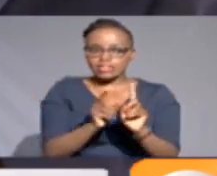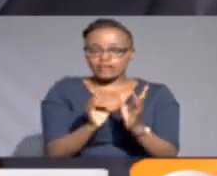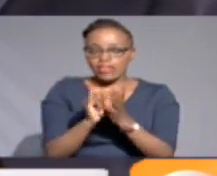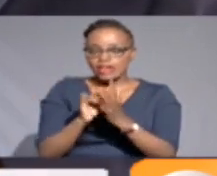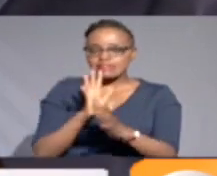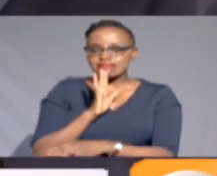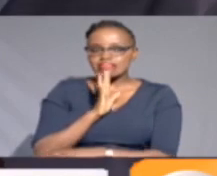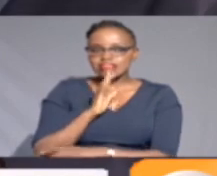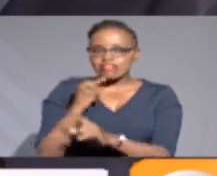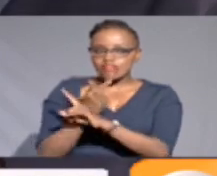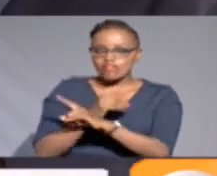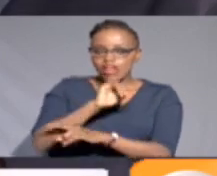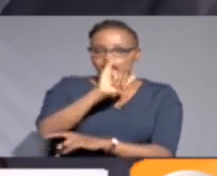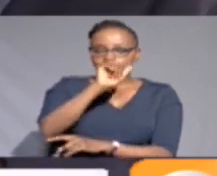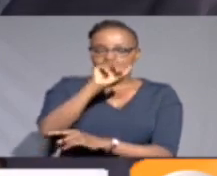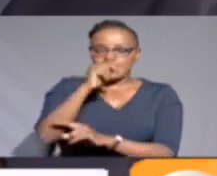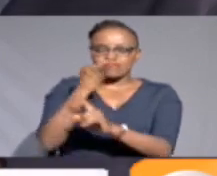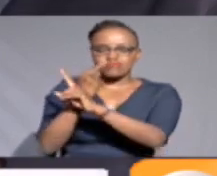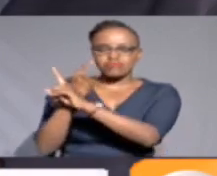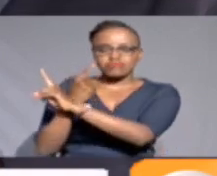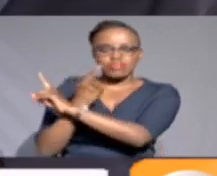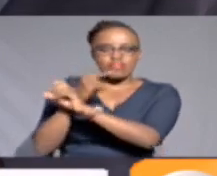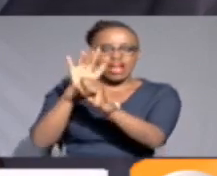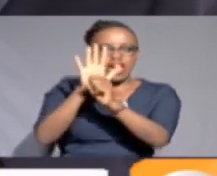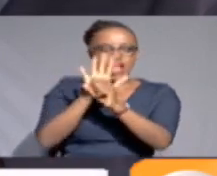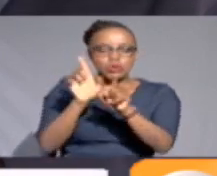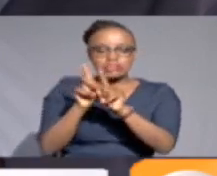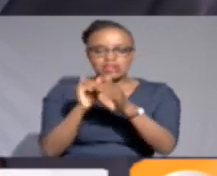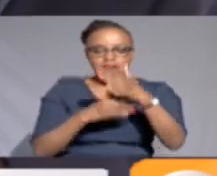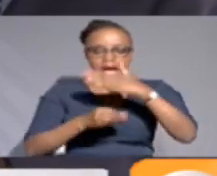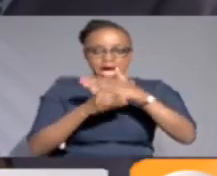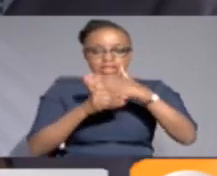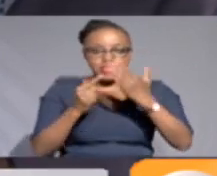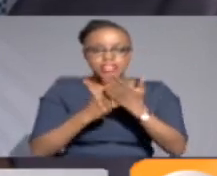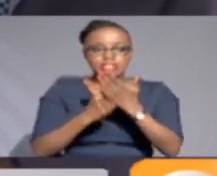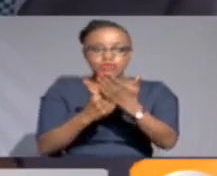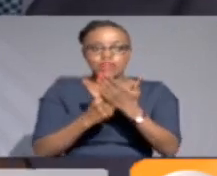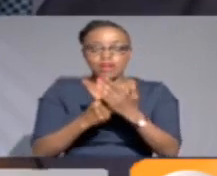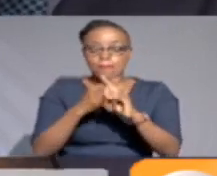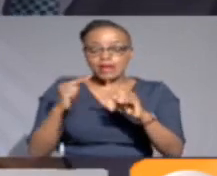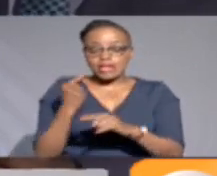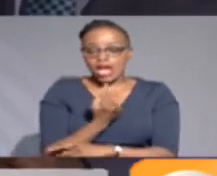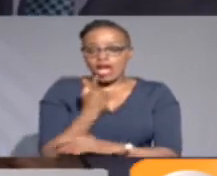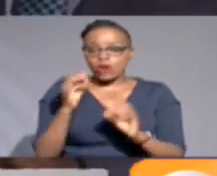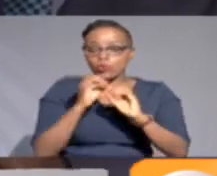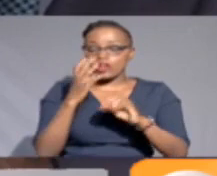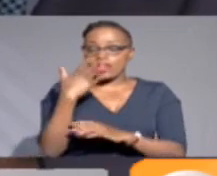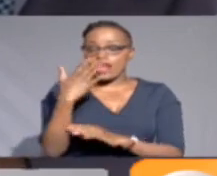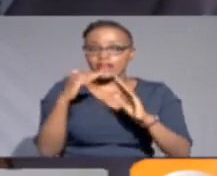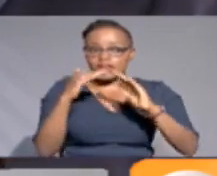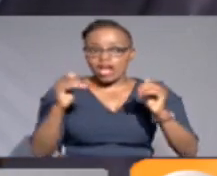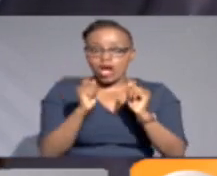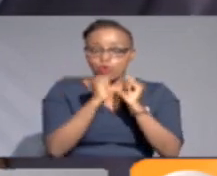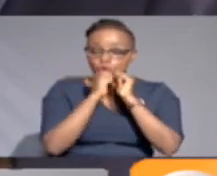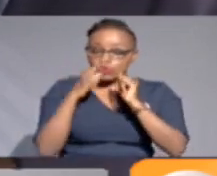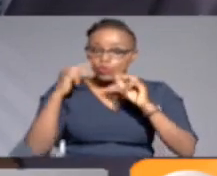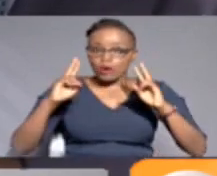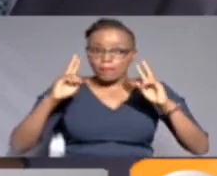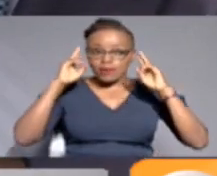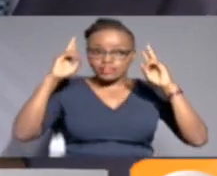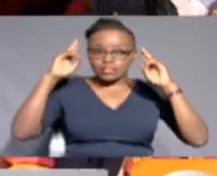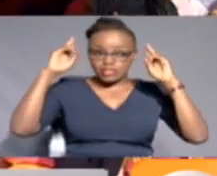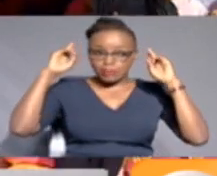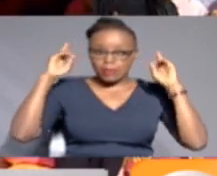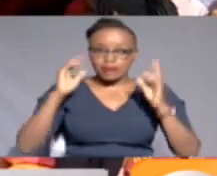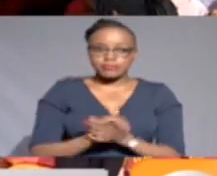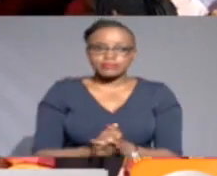speaker, Ian Bogwa, and many others weighing in on this particular discussion. But we're not alone here at the Greenhouse Mall. I'm here with Mashrima Kapombe.